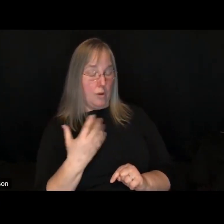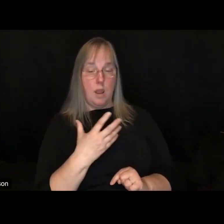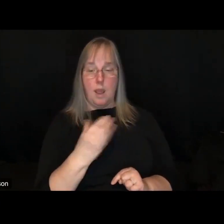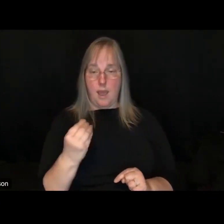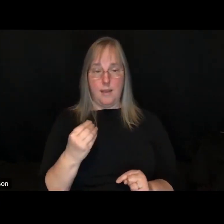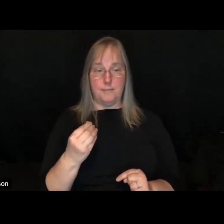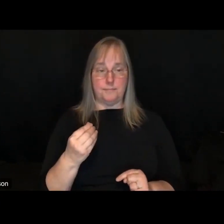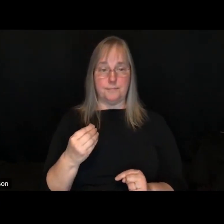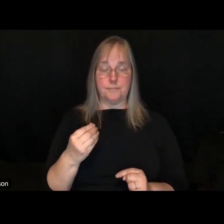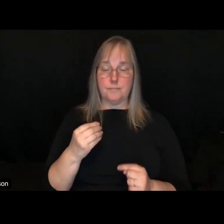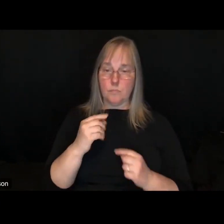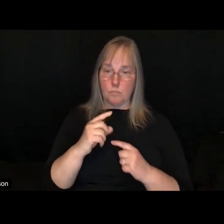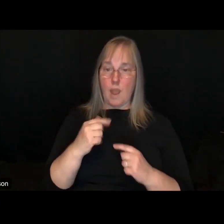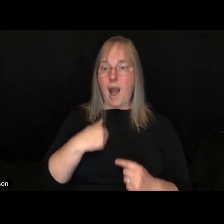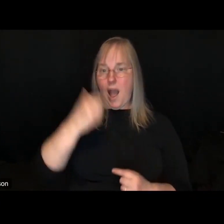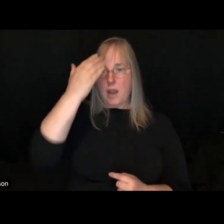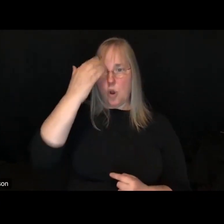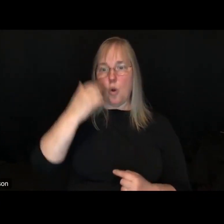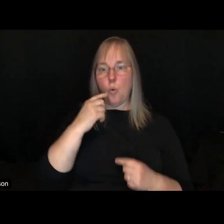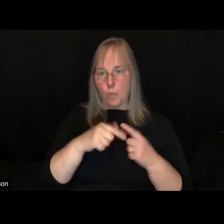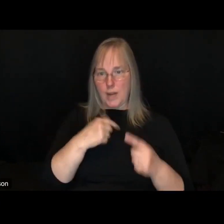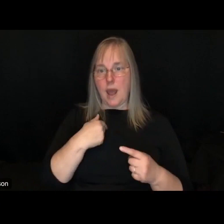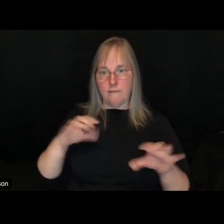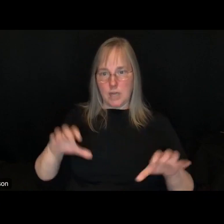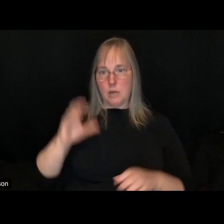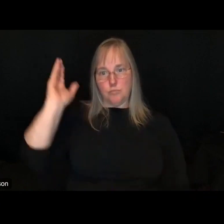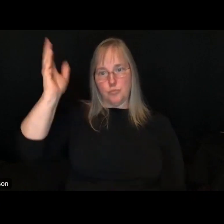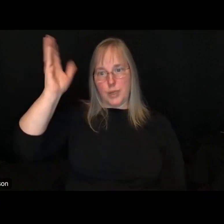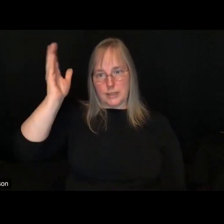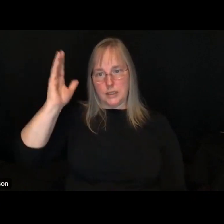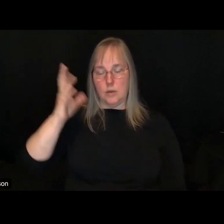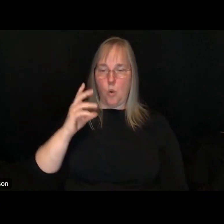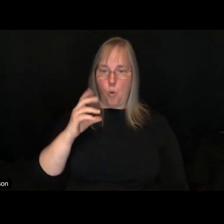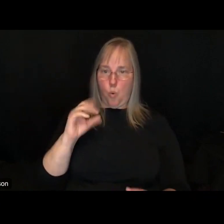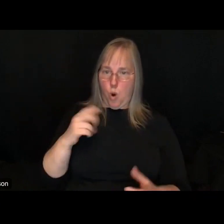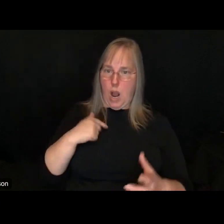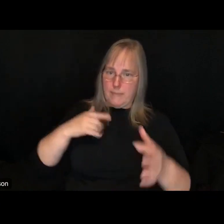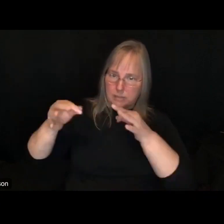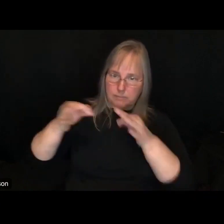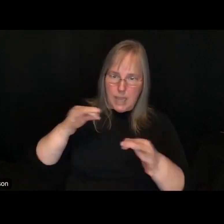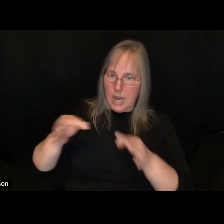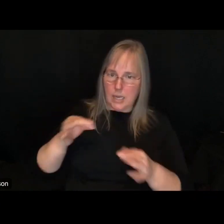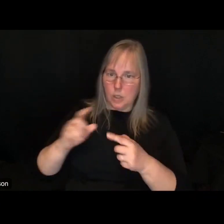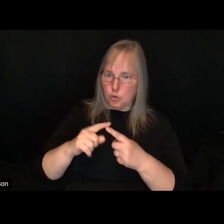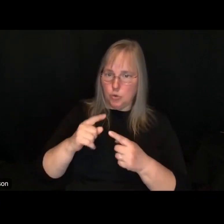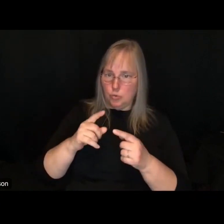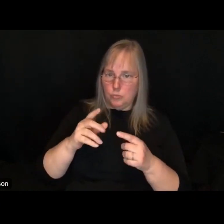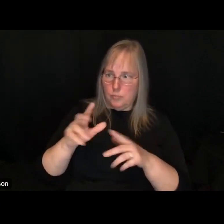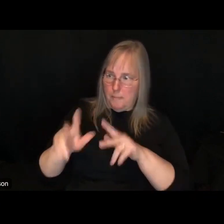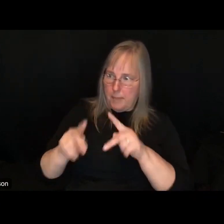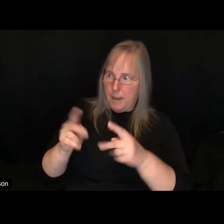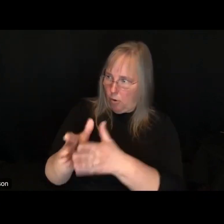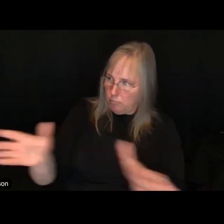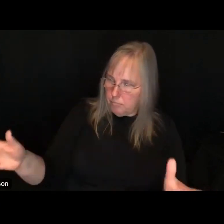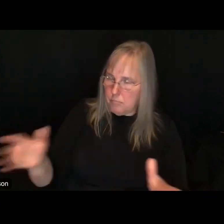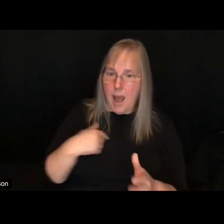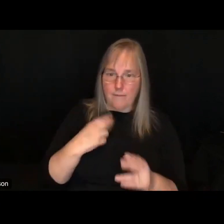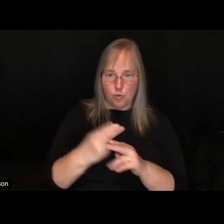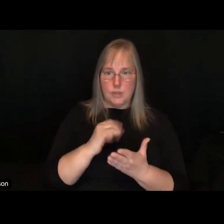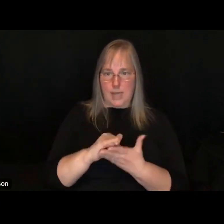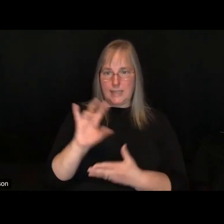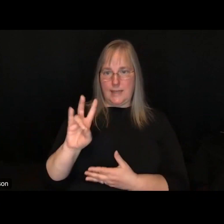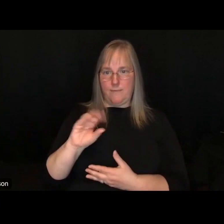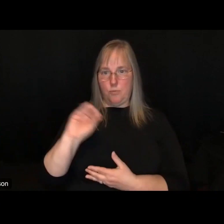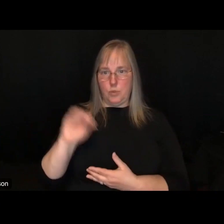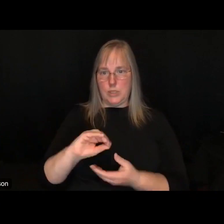when I've done presentations or explaining the situation to people, I've used that figure. So I would like